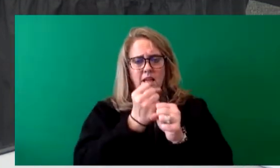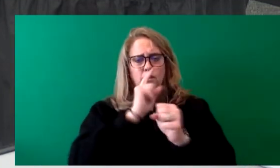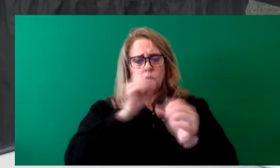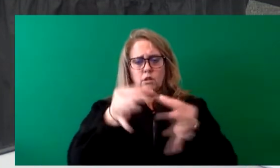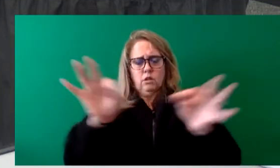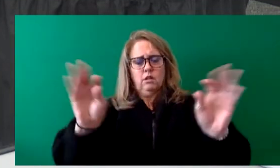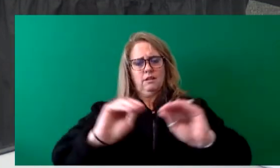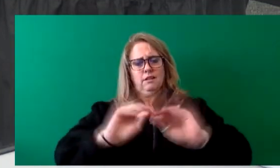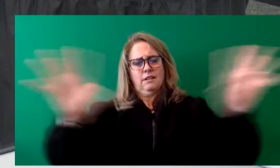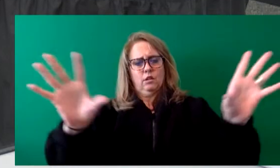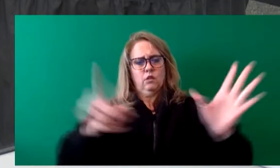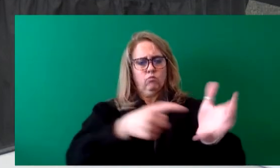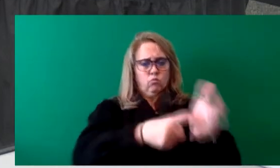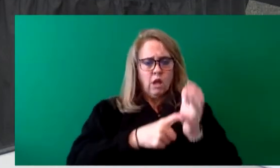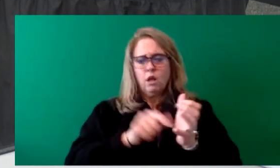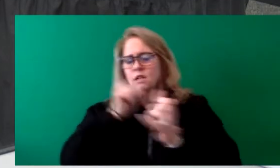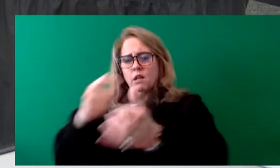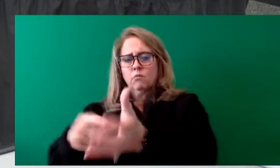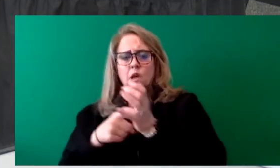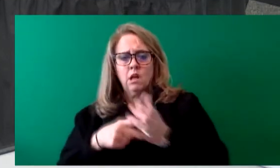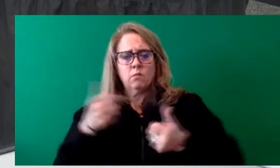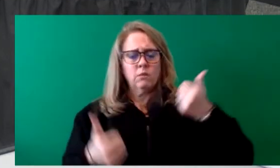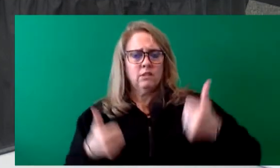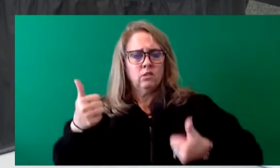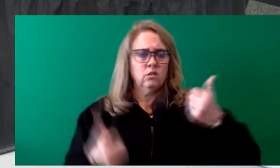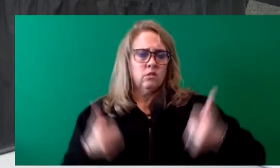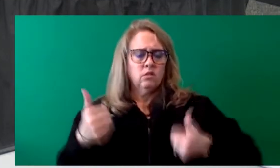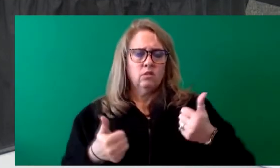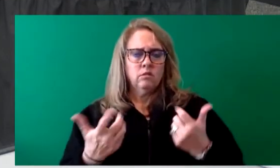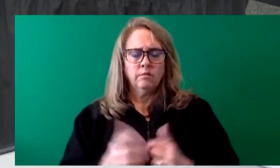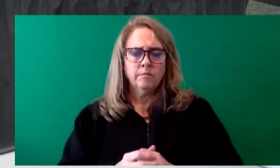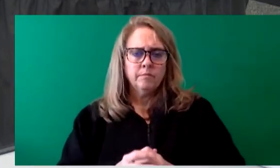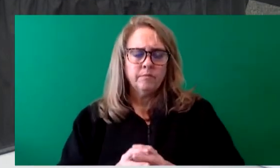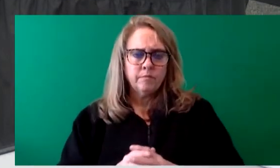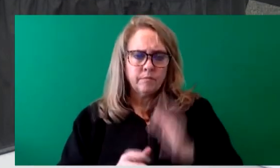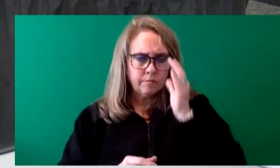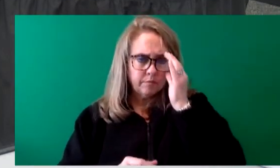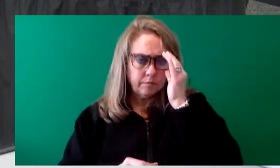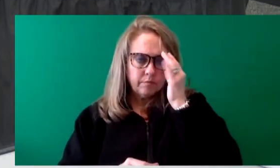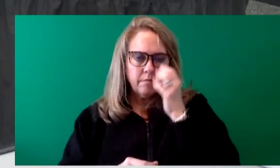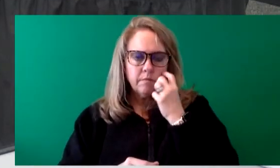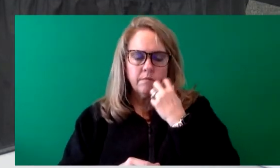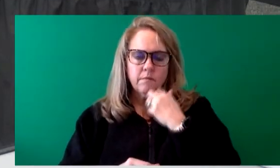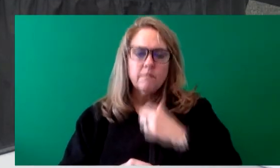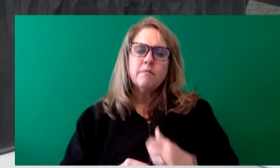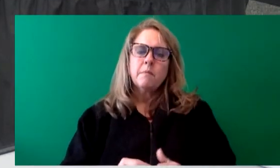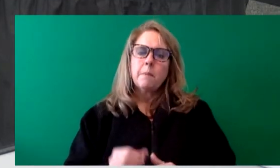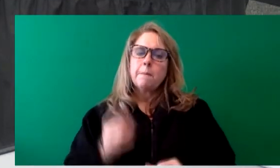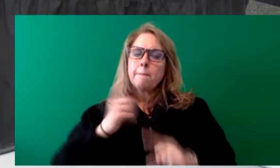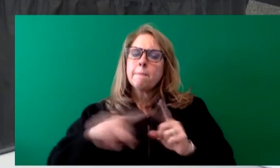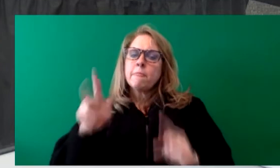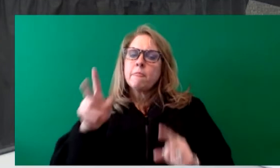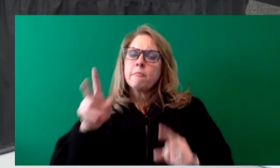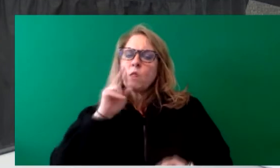Urbina used there, that take into consideration your own health status